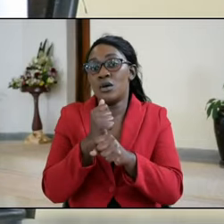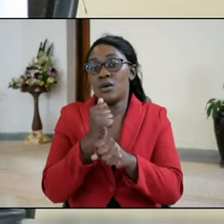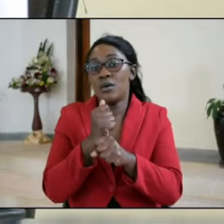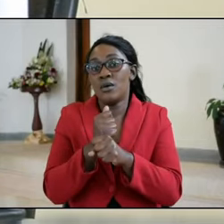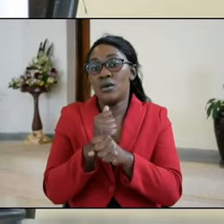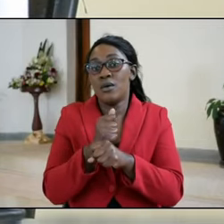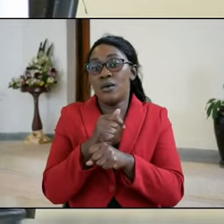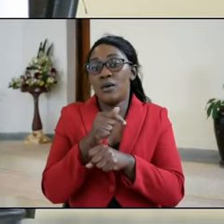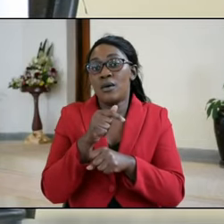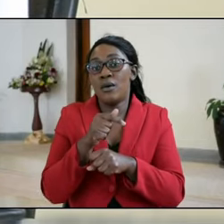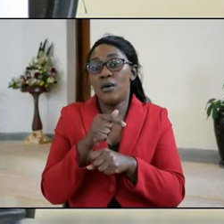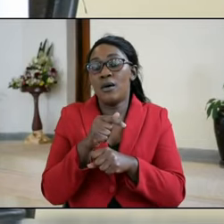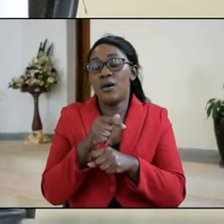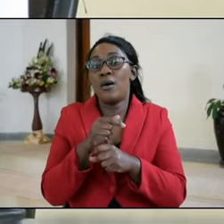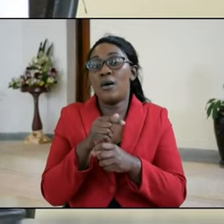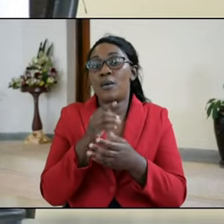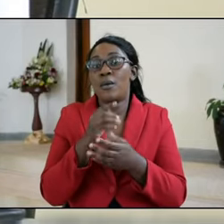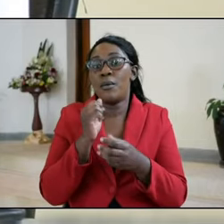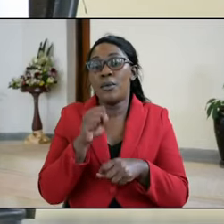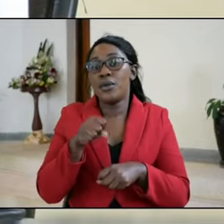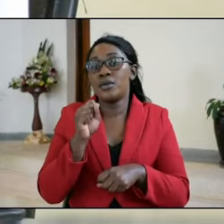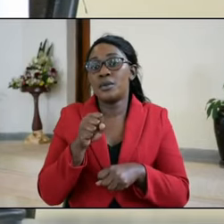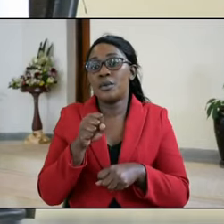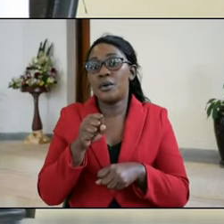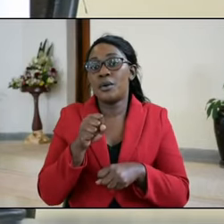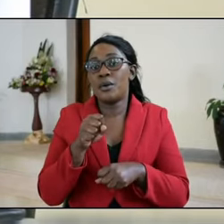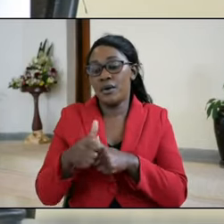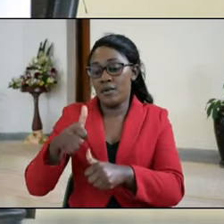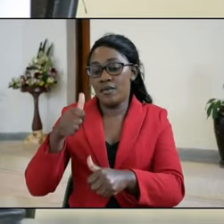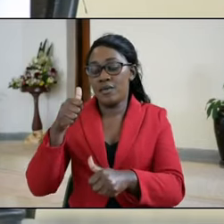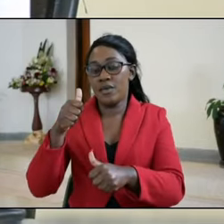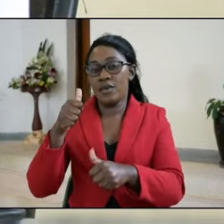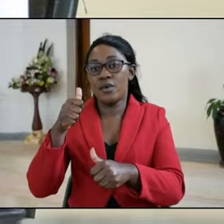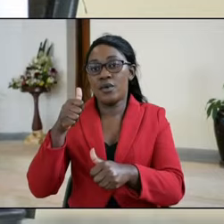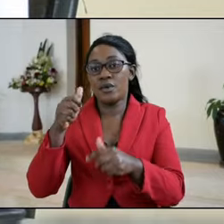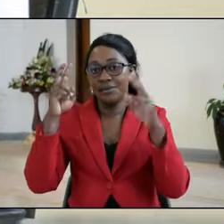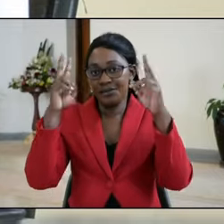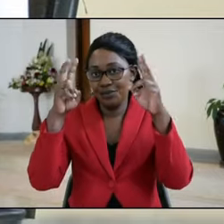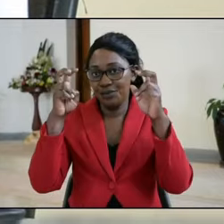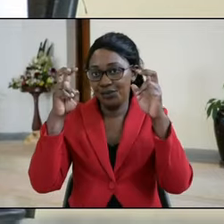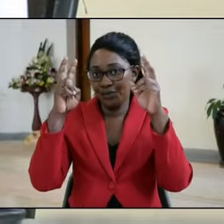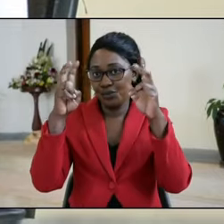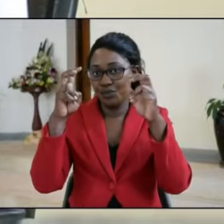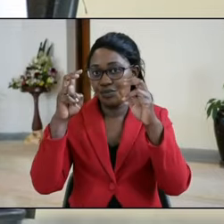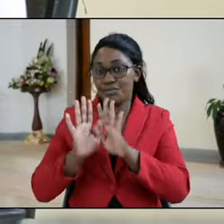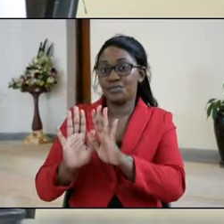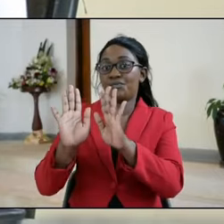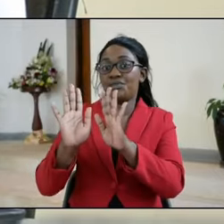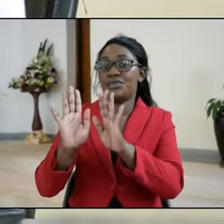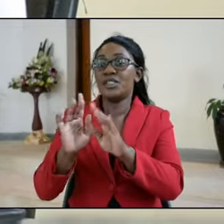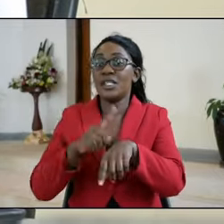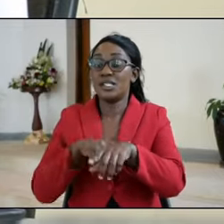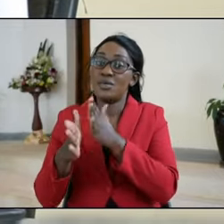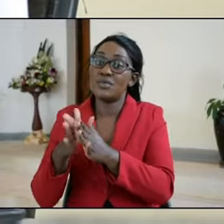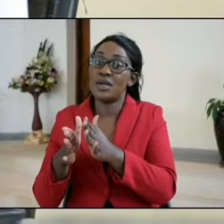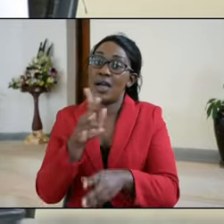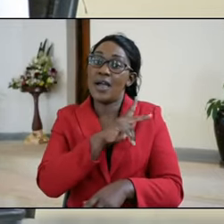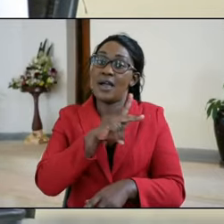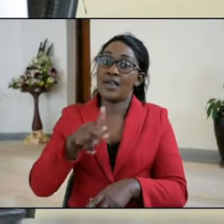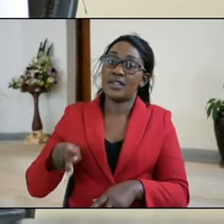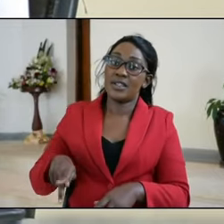we'll be able to keep ourselves from his evil hands as we prepare ourselves for the kingdom that is to